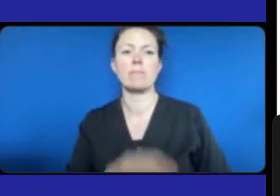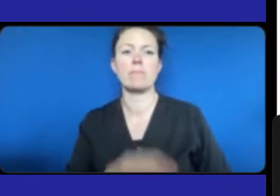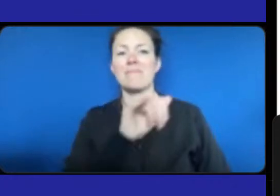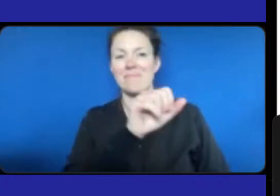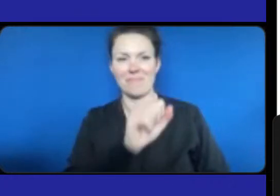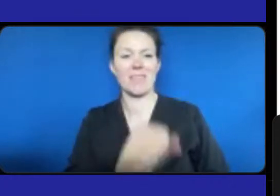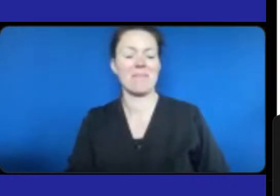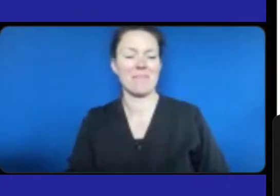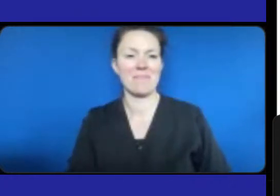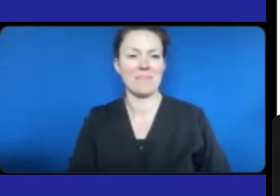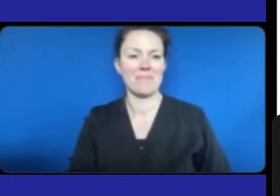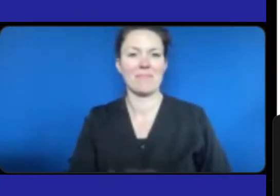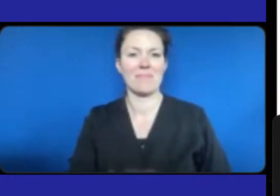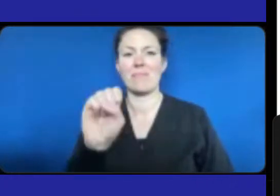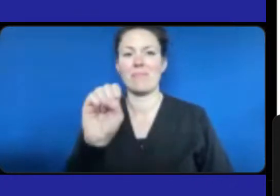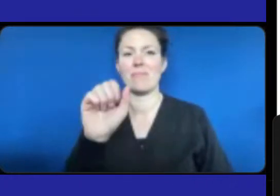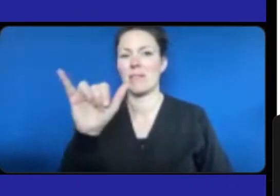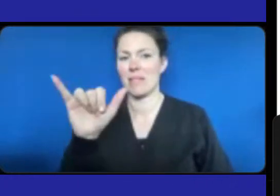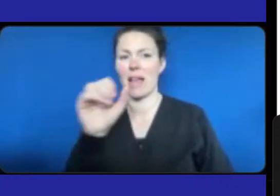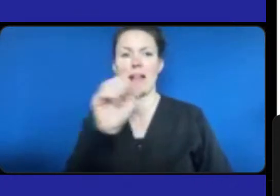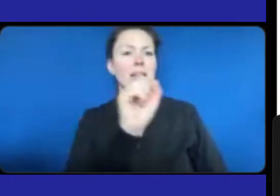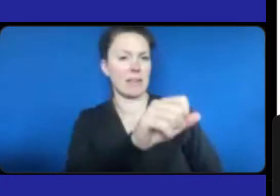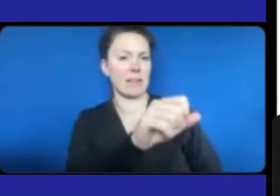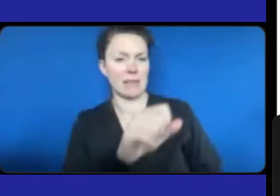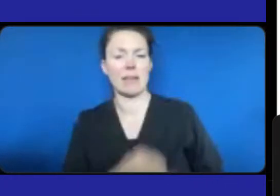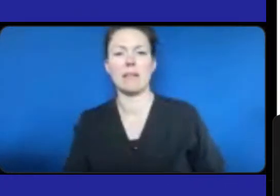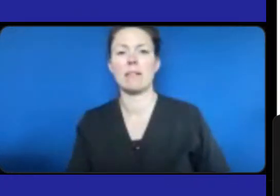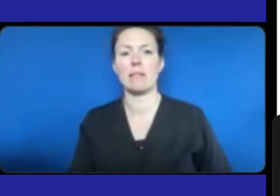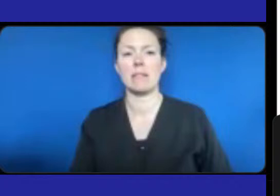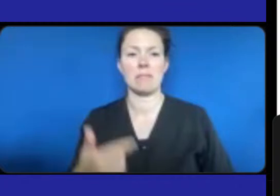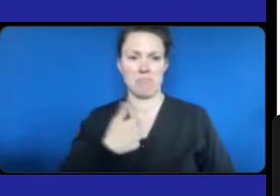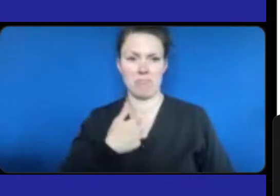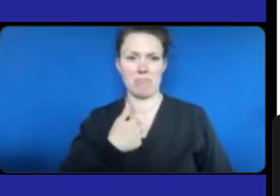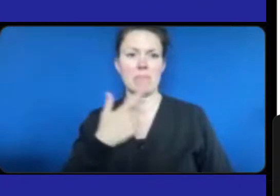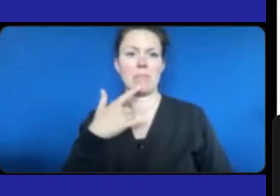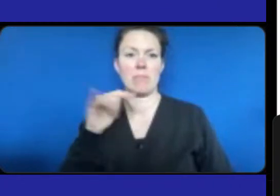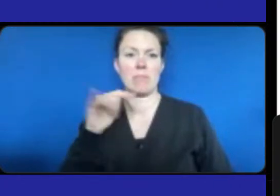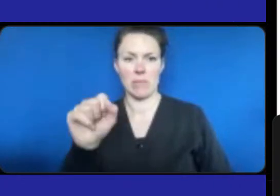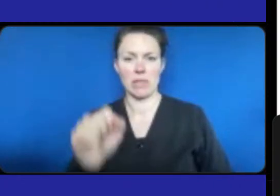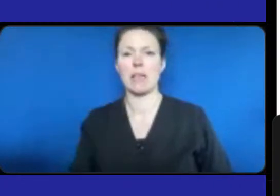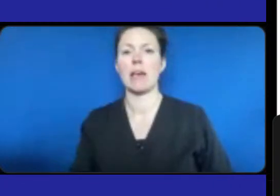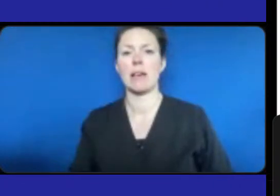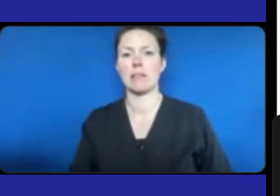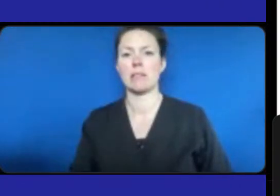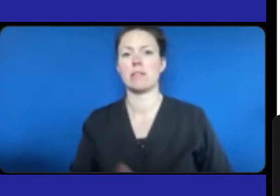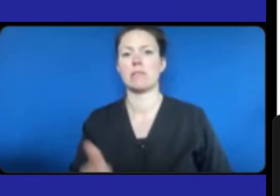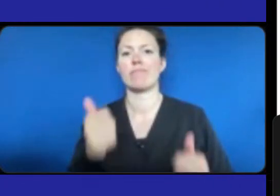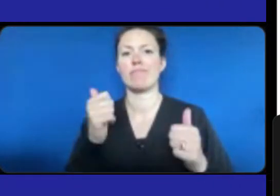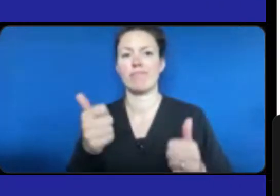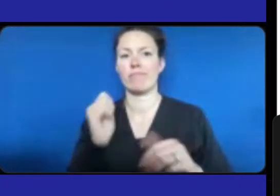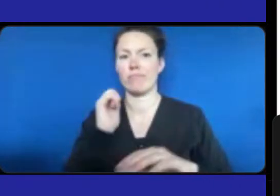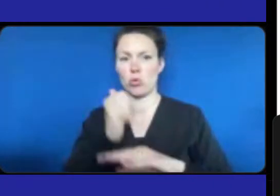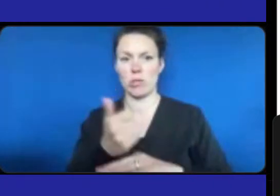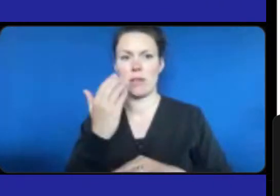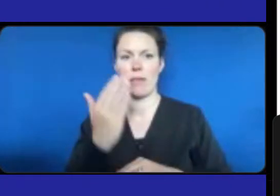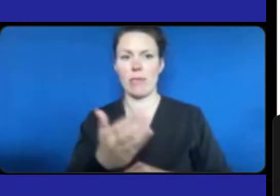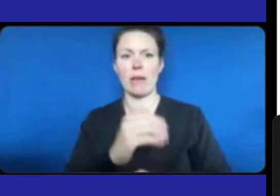Yes, she said yes. I can see Sally. Yes. And I say yes. So we're